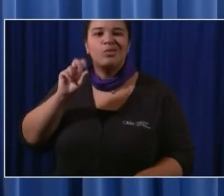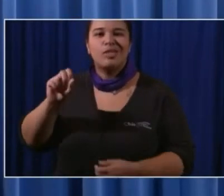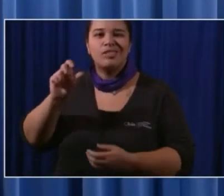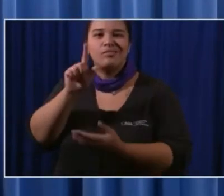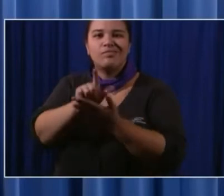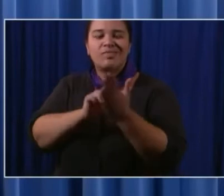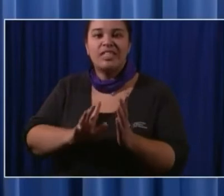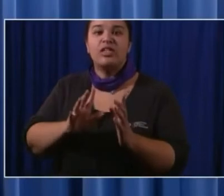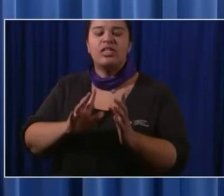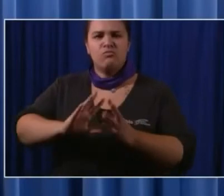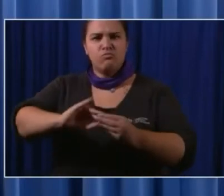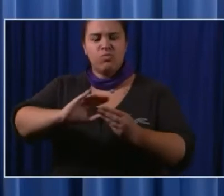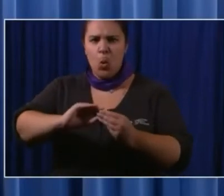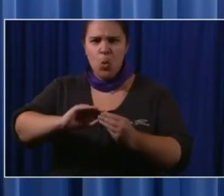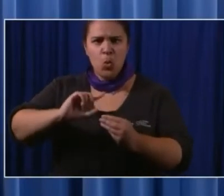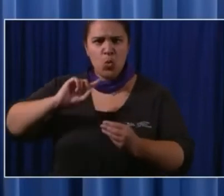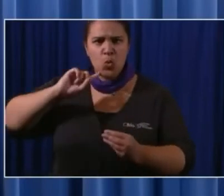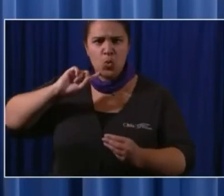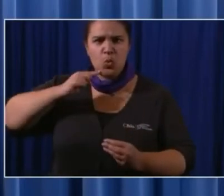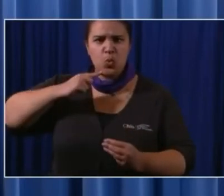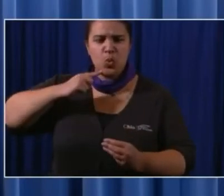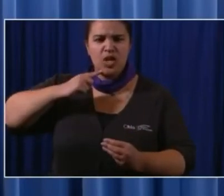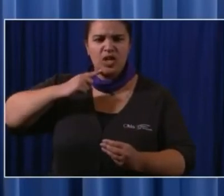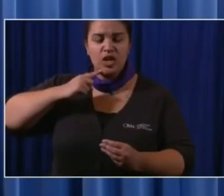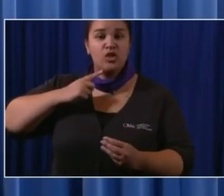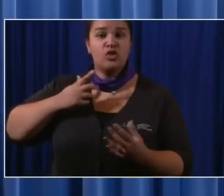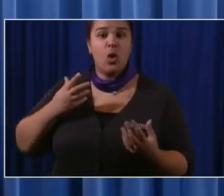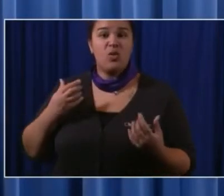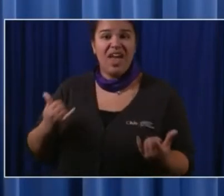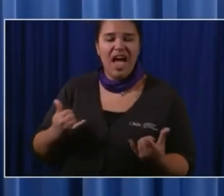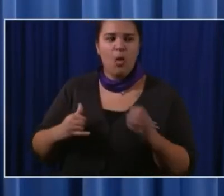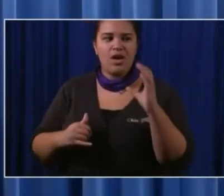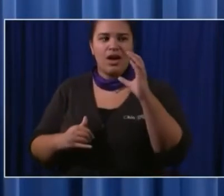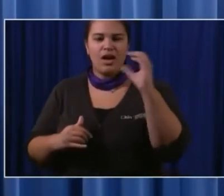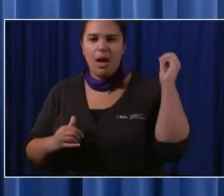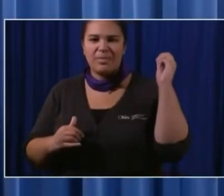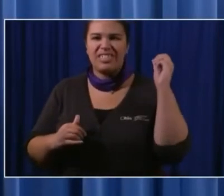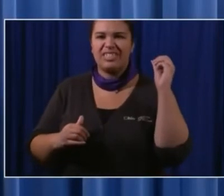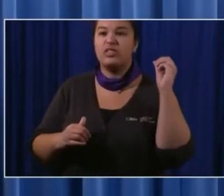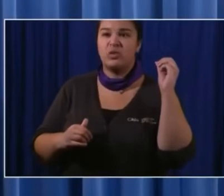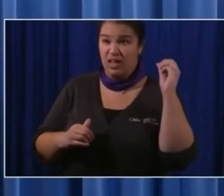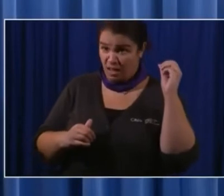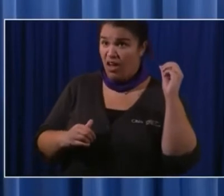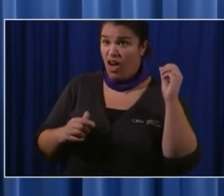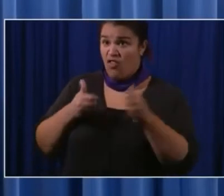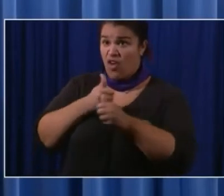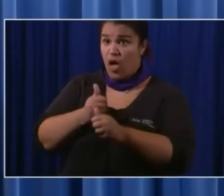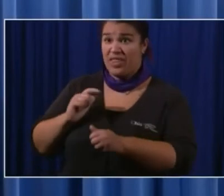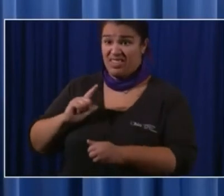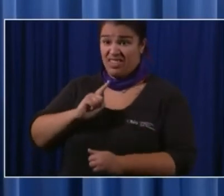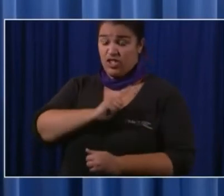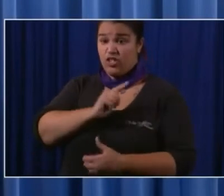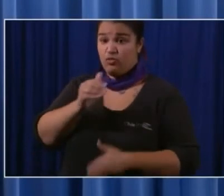to prevent companies from subverting the legislative process or benefiting certain individuals?